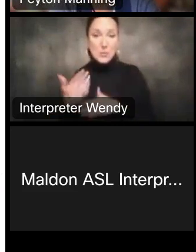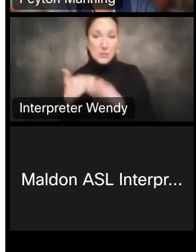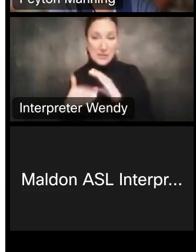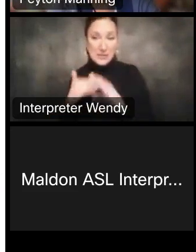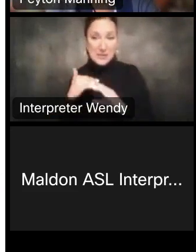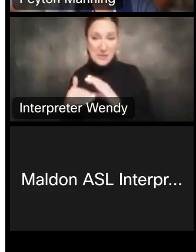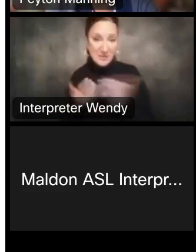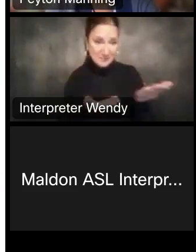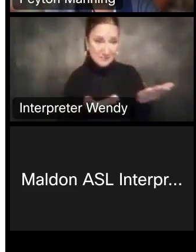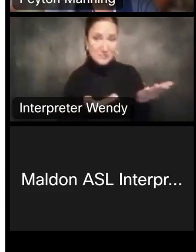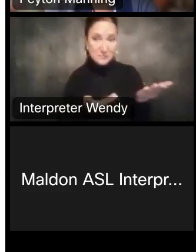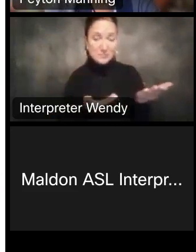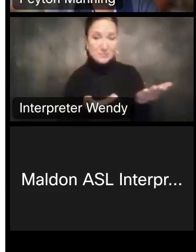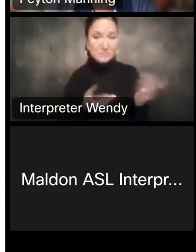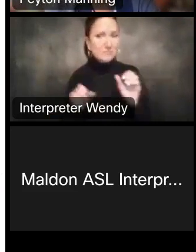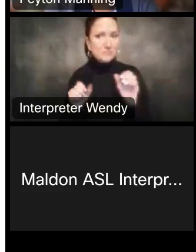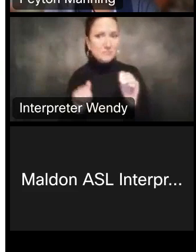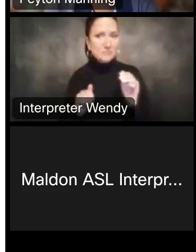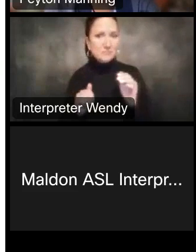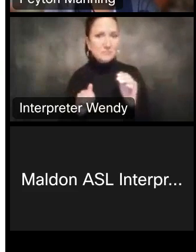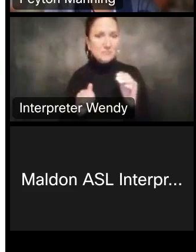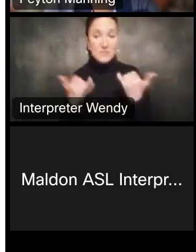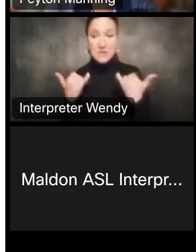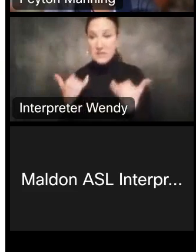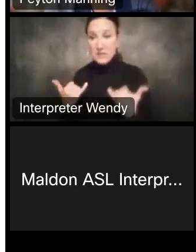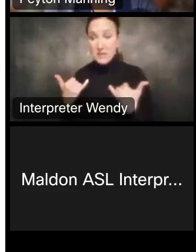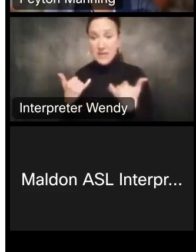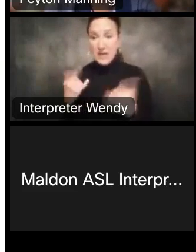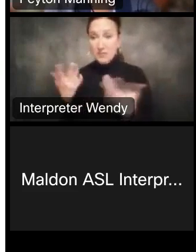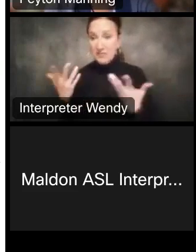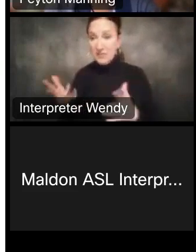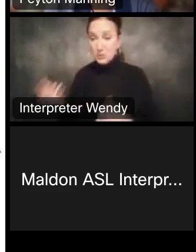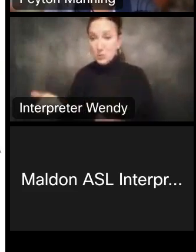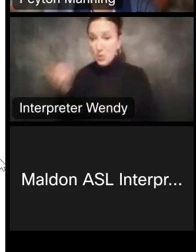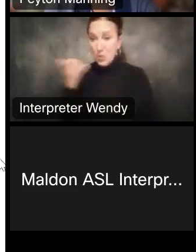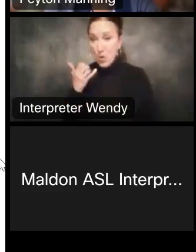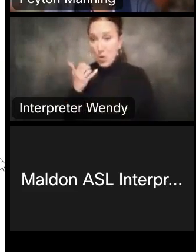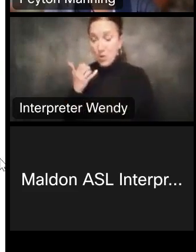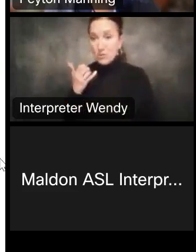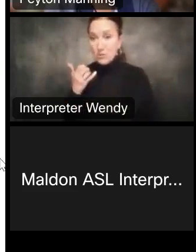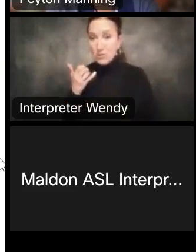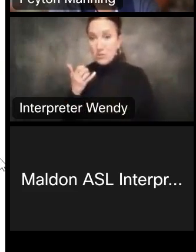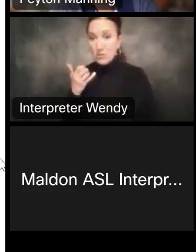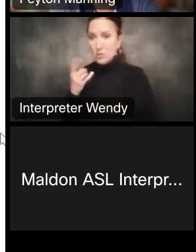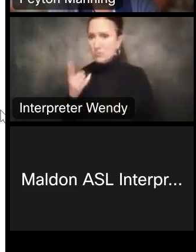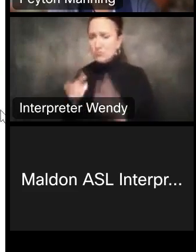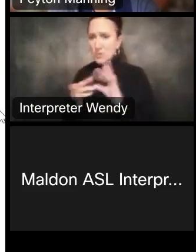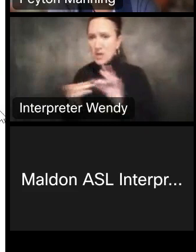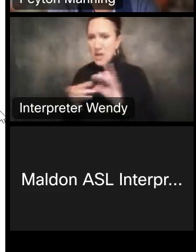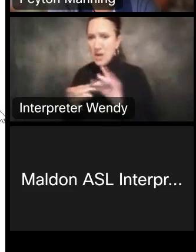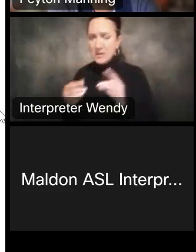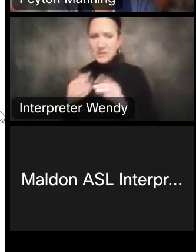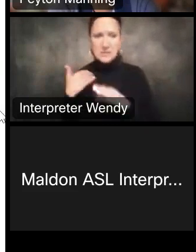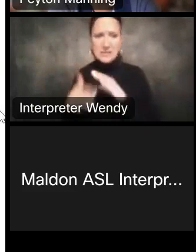which is on your screen right now. For those of you that have called in, if you do have any comments, you can send it to